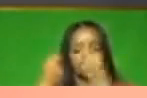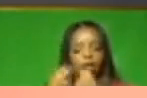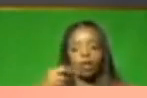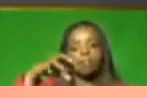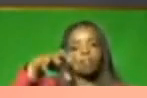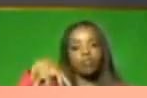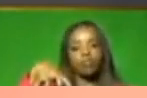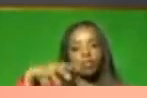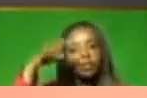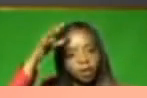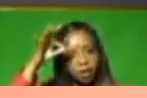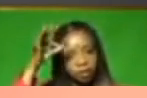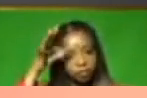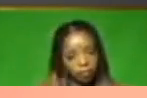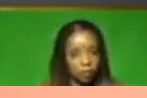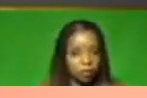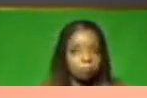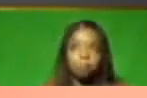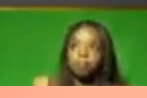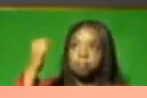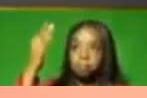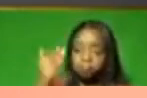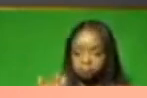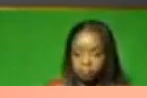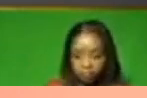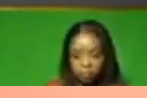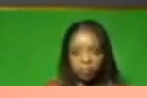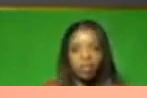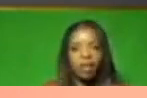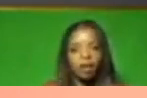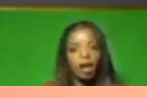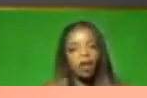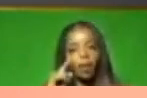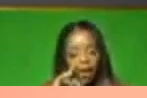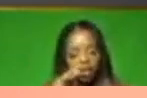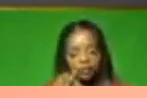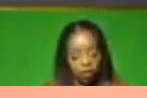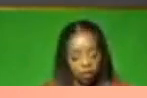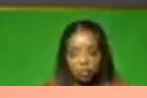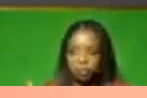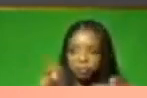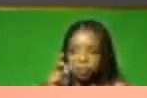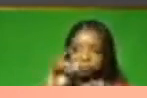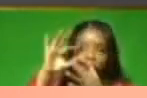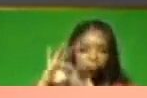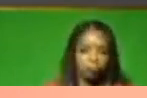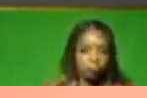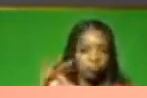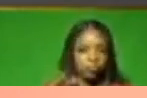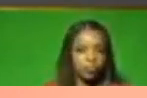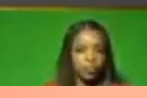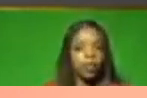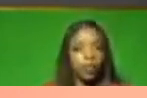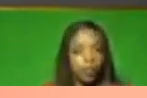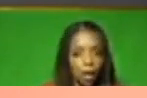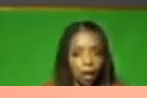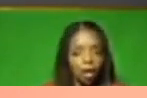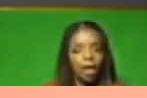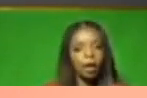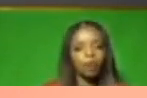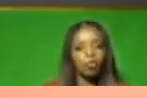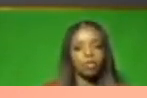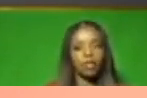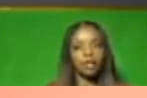Cooperation between the three spheres of government is also evident in the Presidential Imbizos